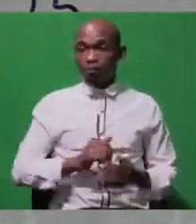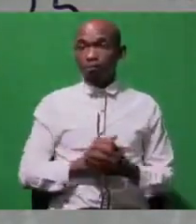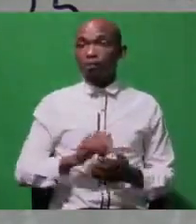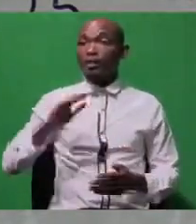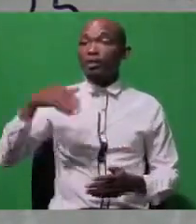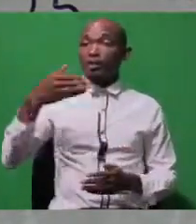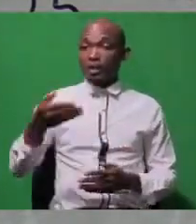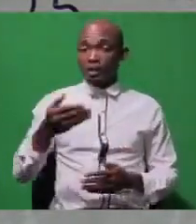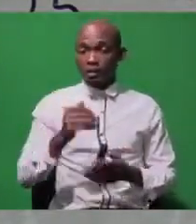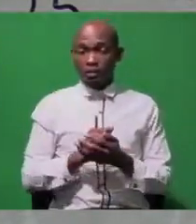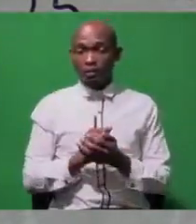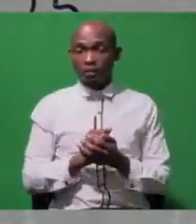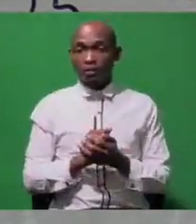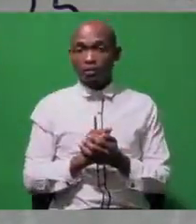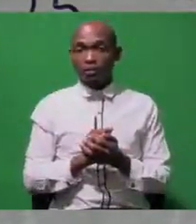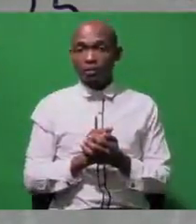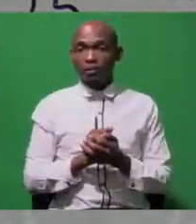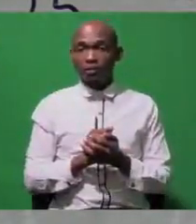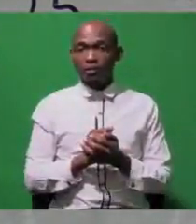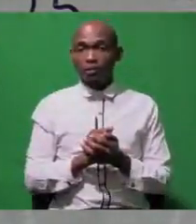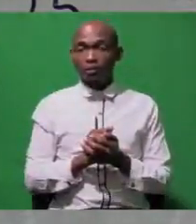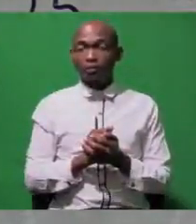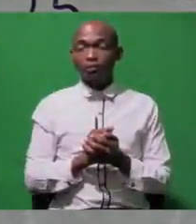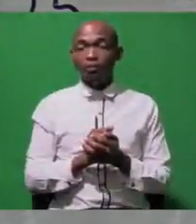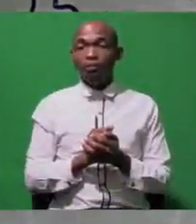Then, should